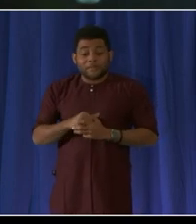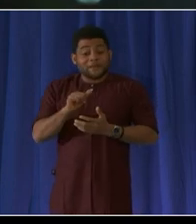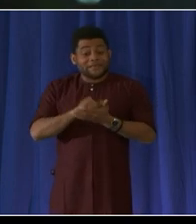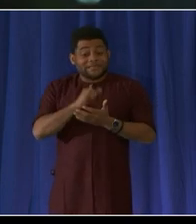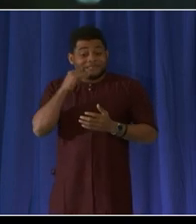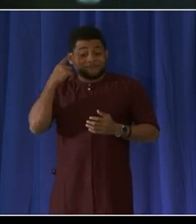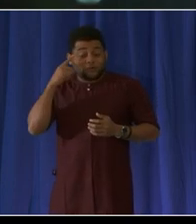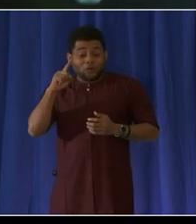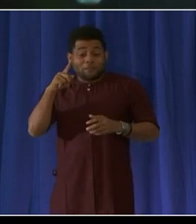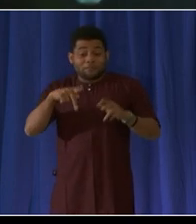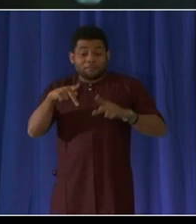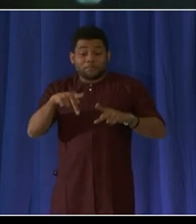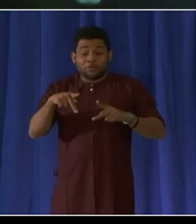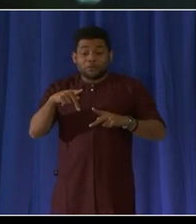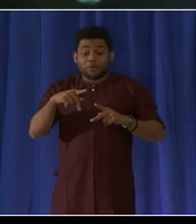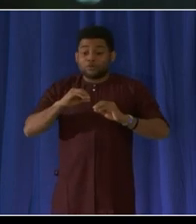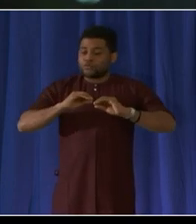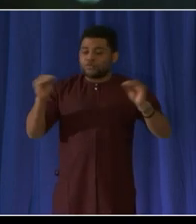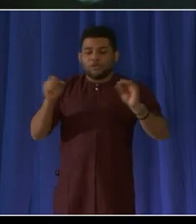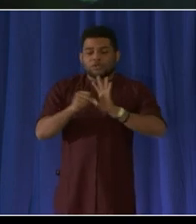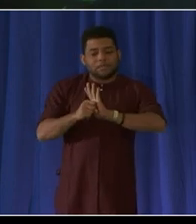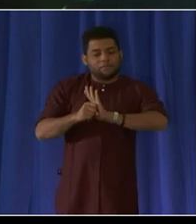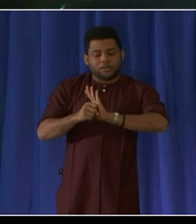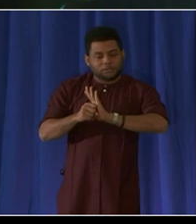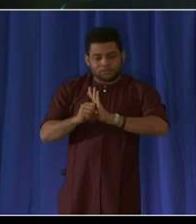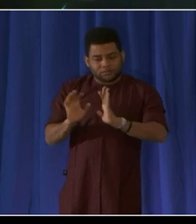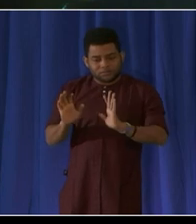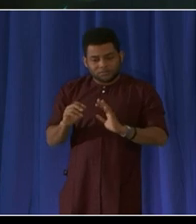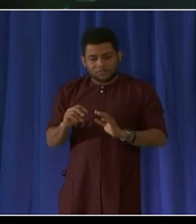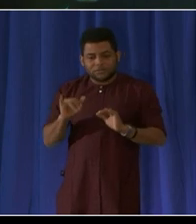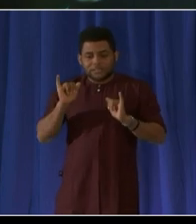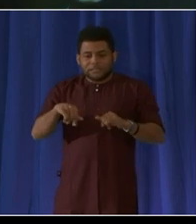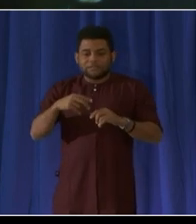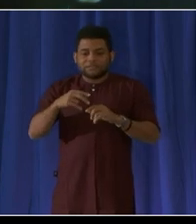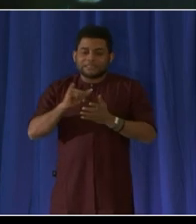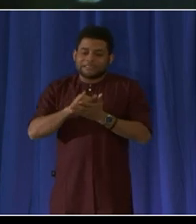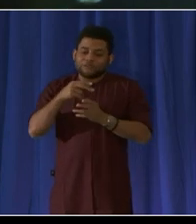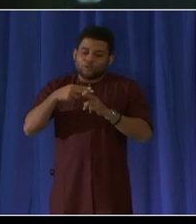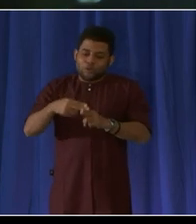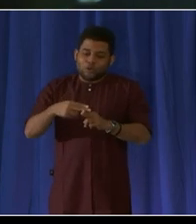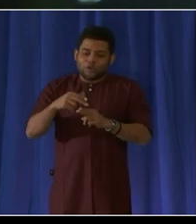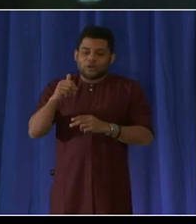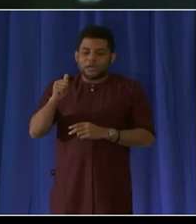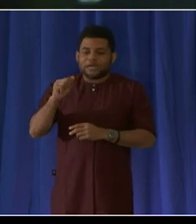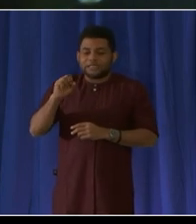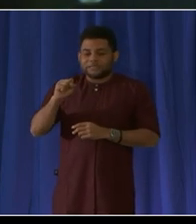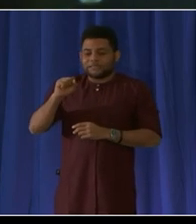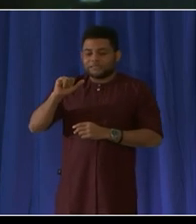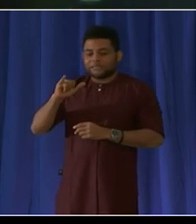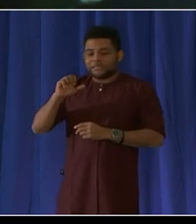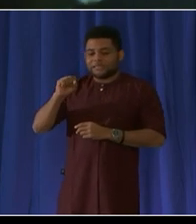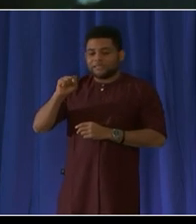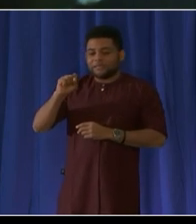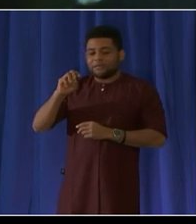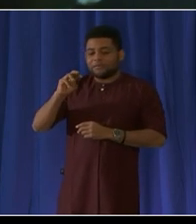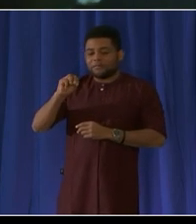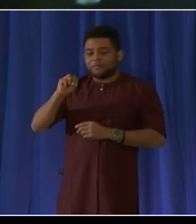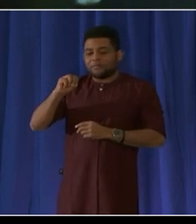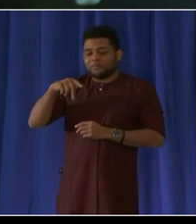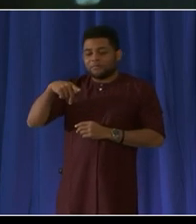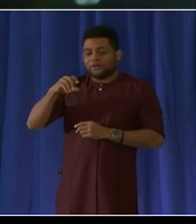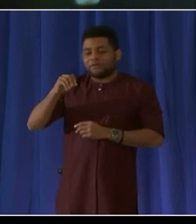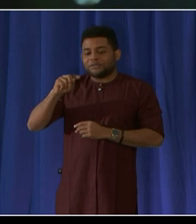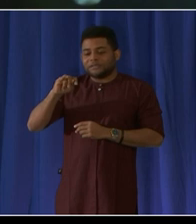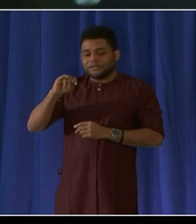for persons who have no symptoms, and that would be what we call an asymptomatic infection. If you